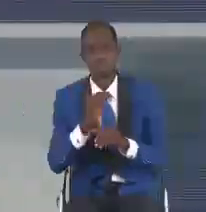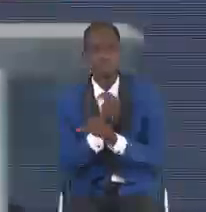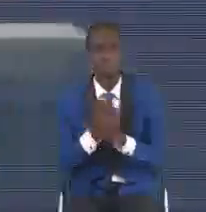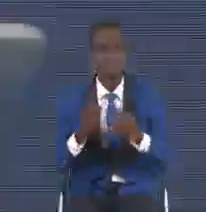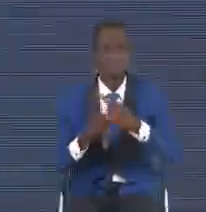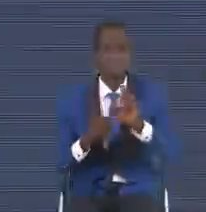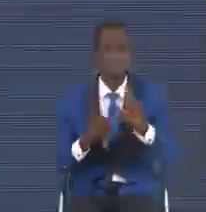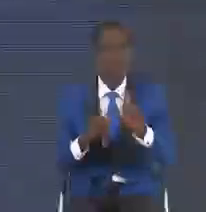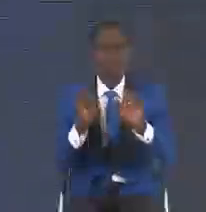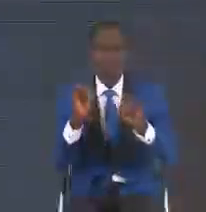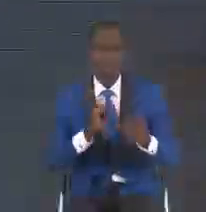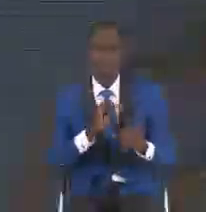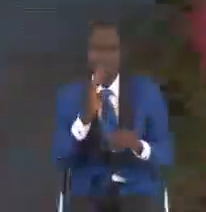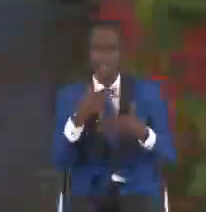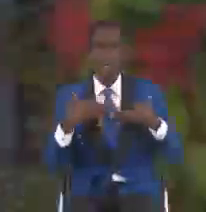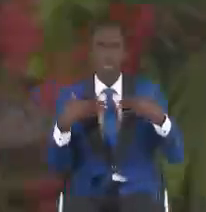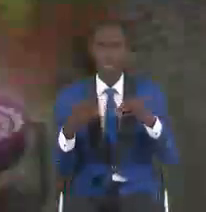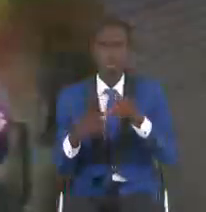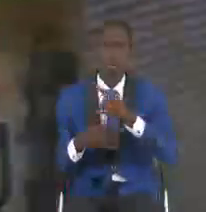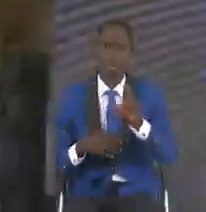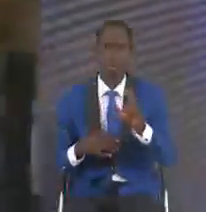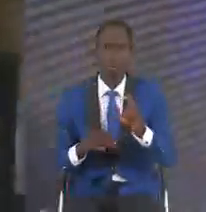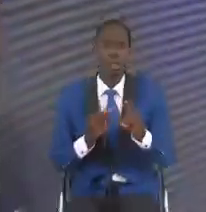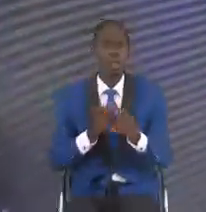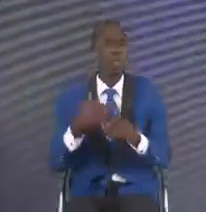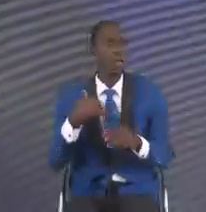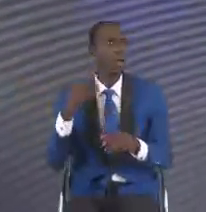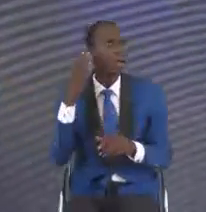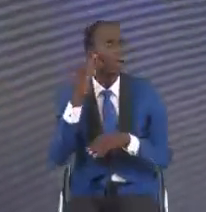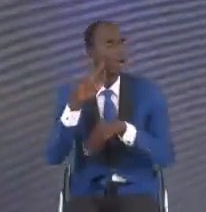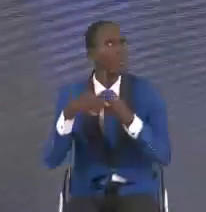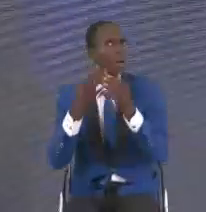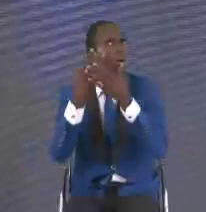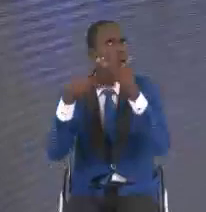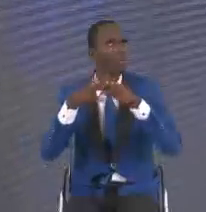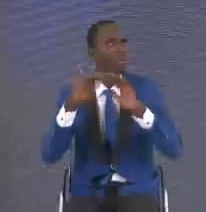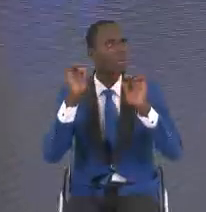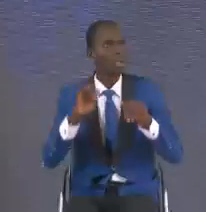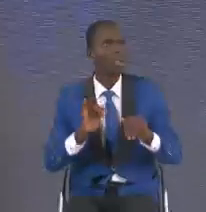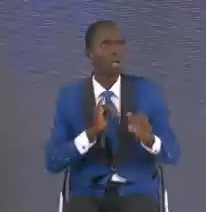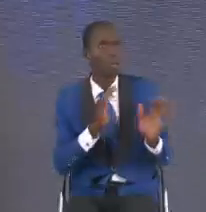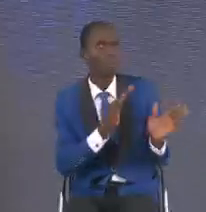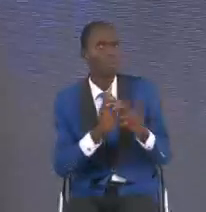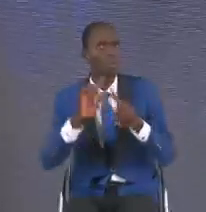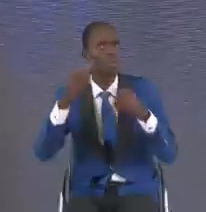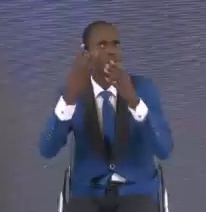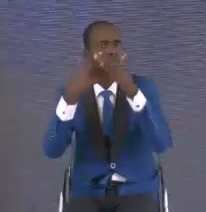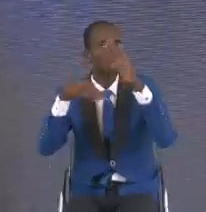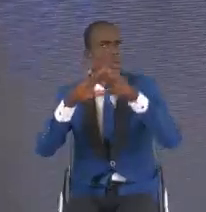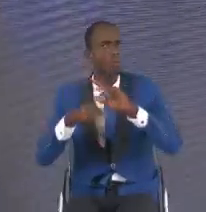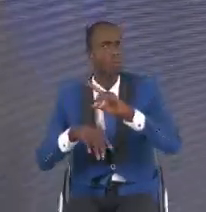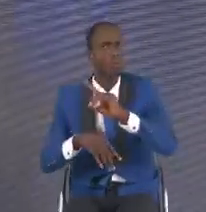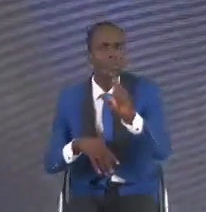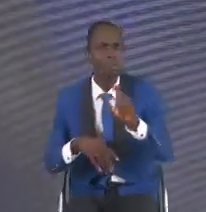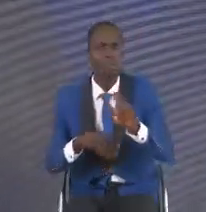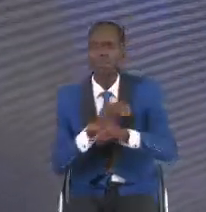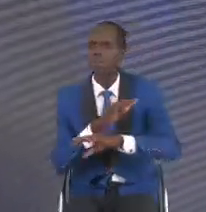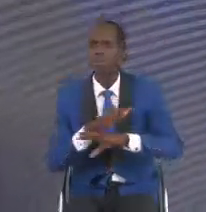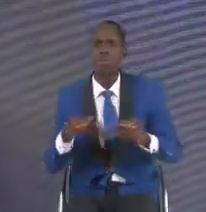get healed? I've heard about heaven. Can I prepare to go to heaven? Do not